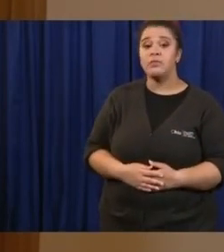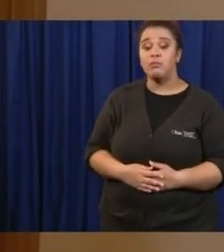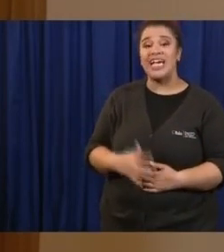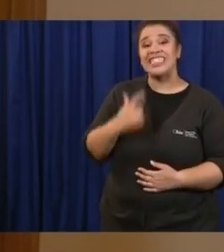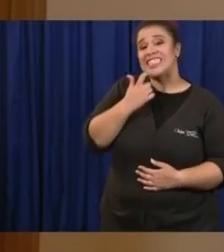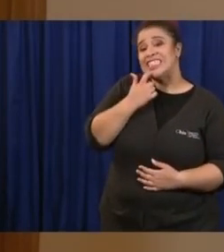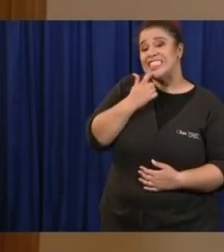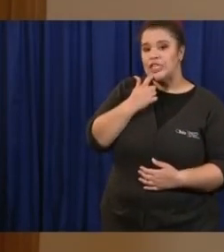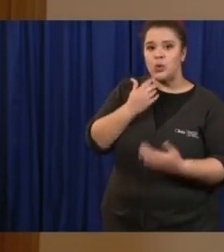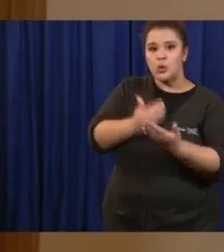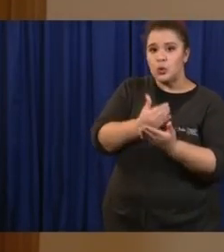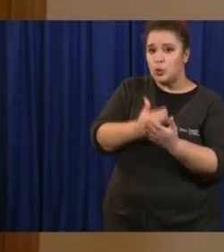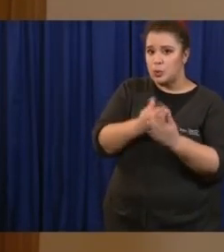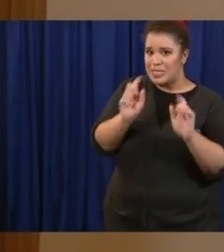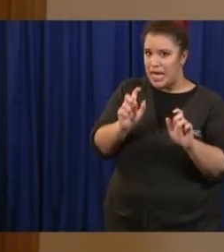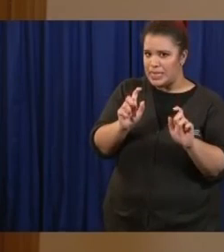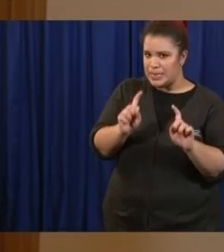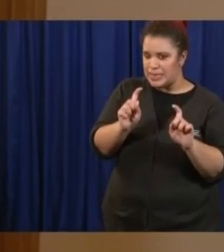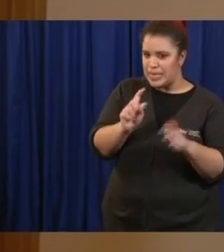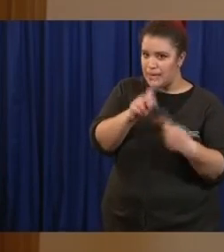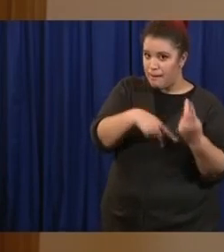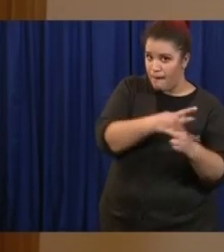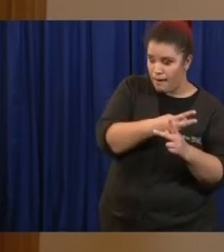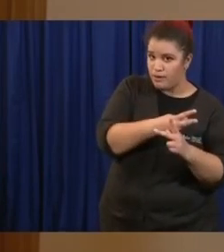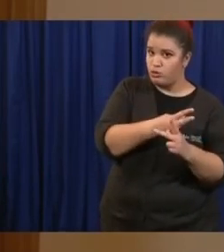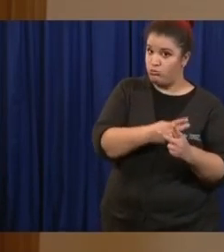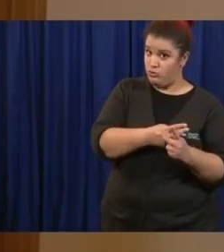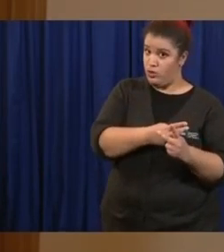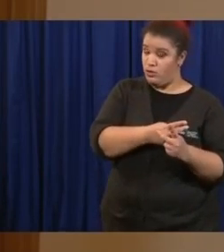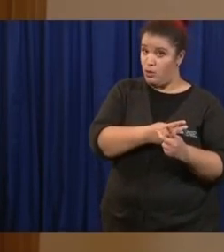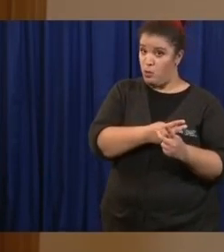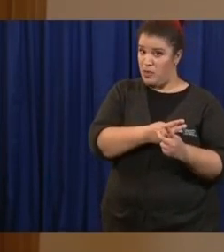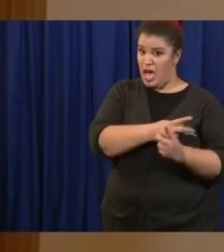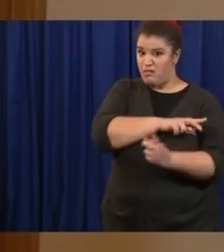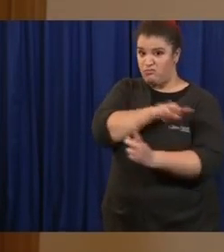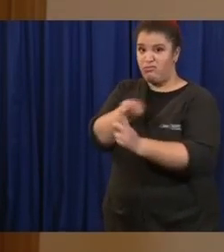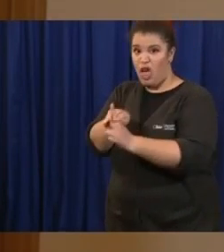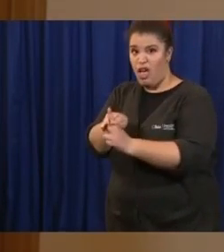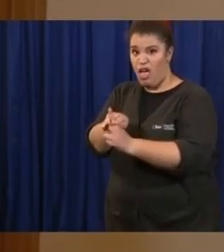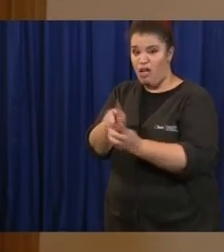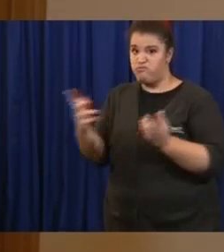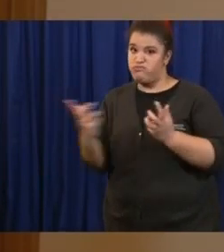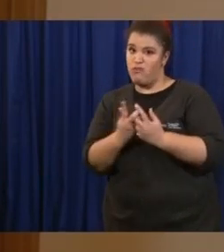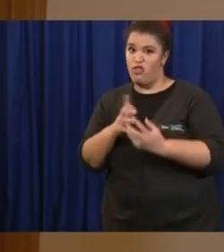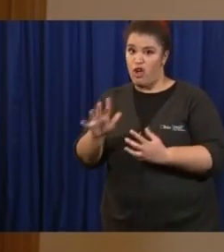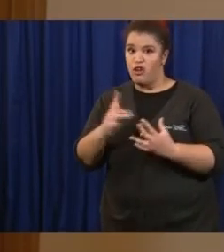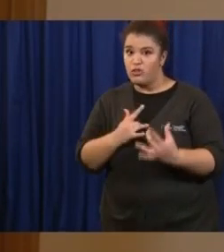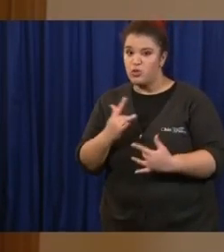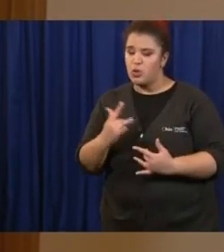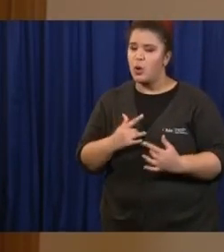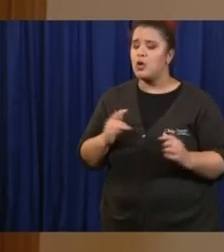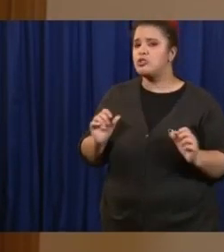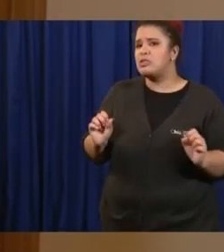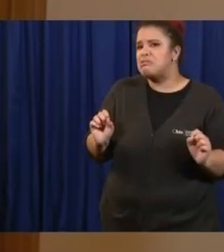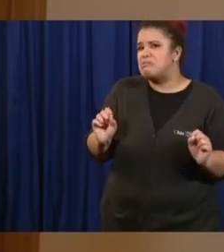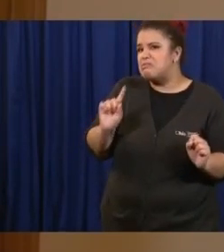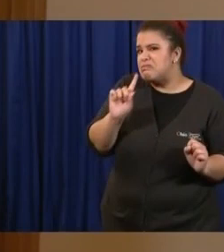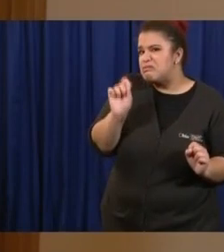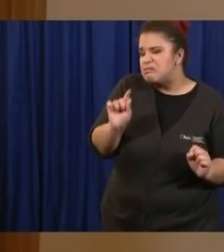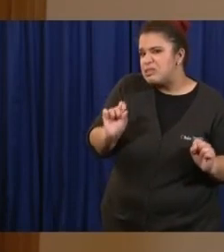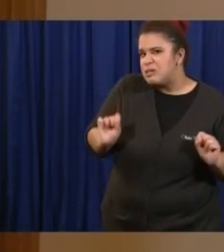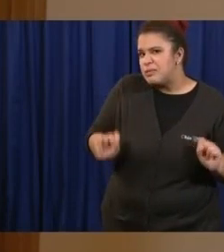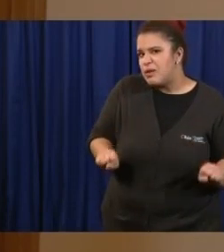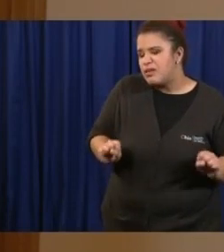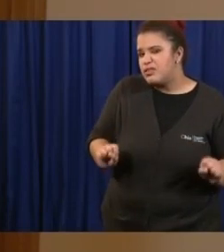today, would that cover it, their concerns, or is there any wiggle room for expanding the current